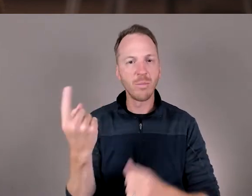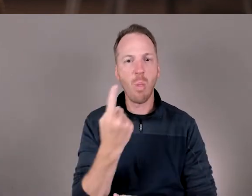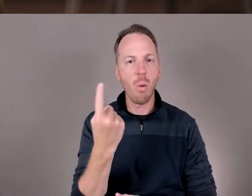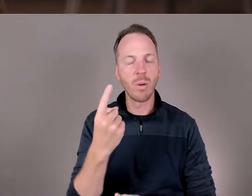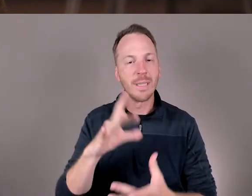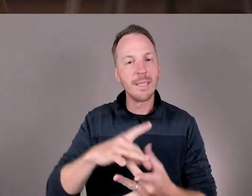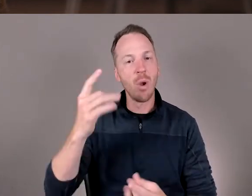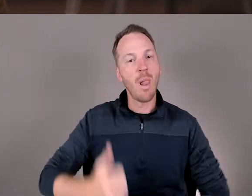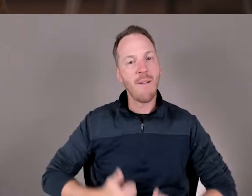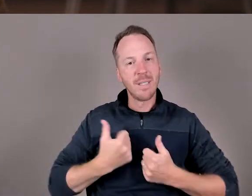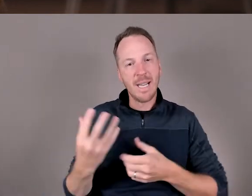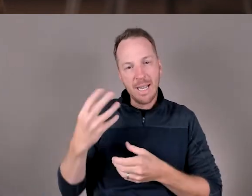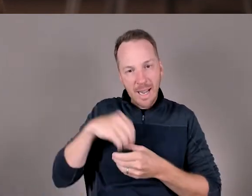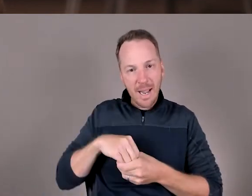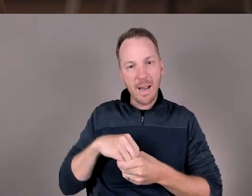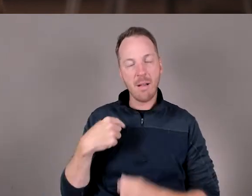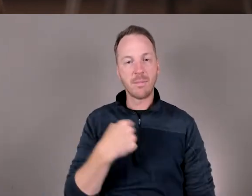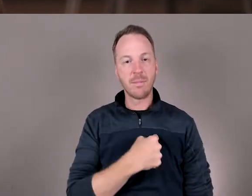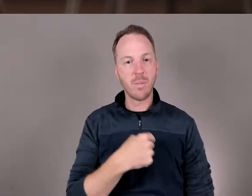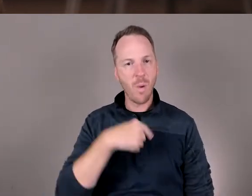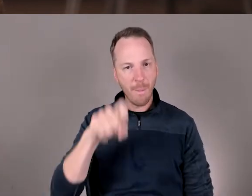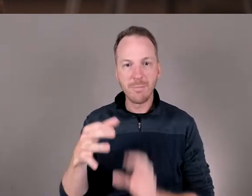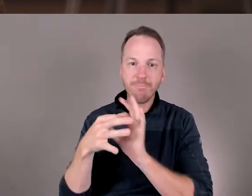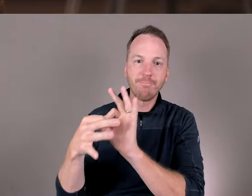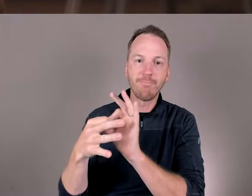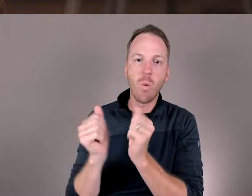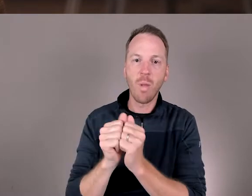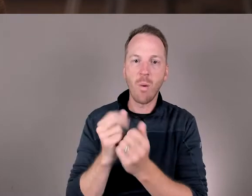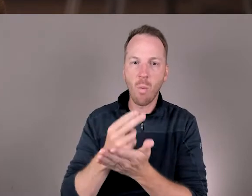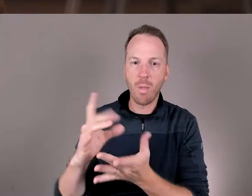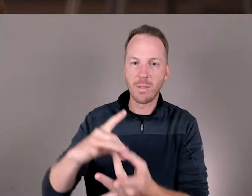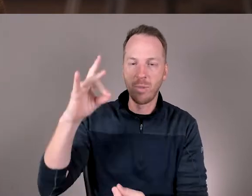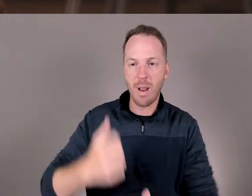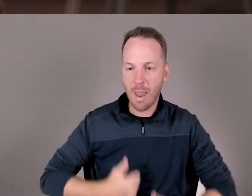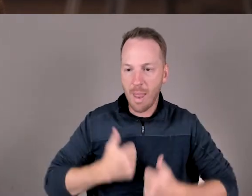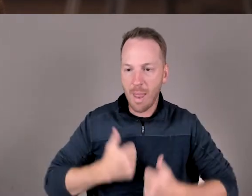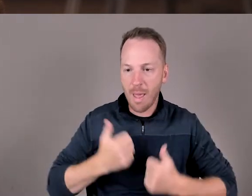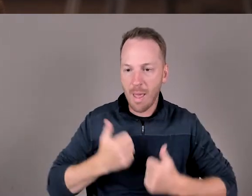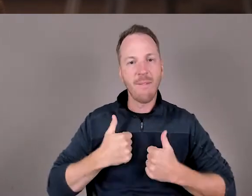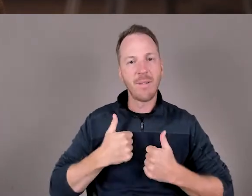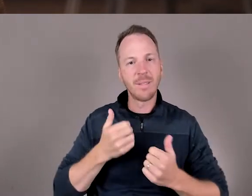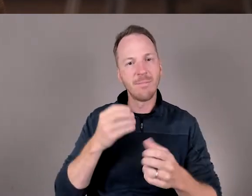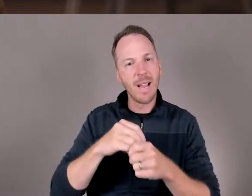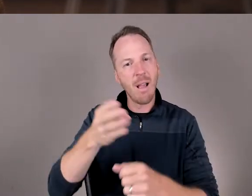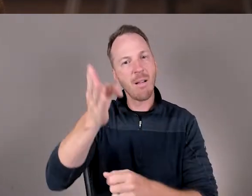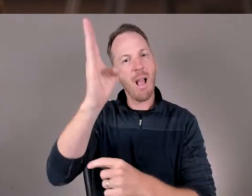Spirit lives in us, and we need to cooperate with him in living our lives in a godly